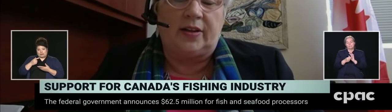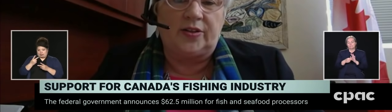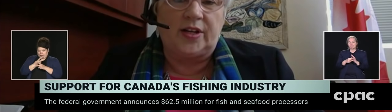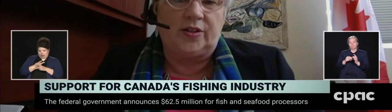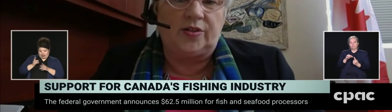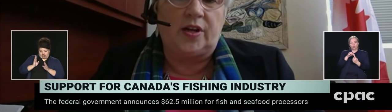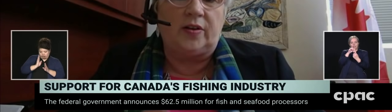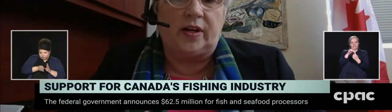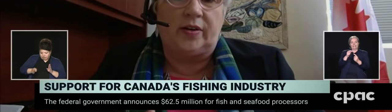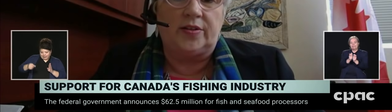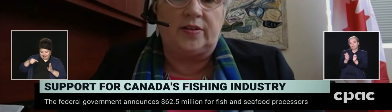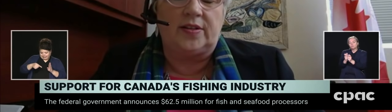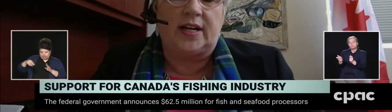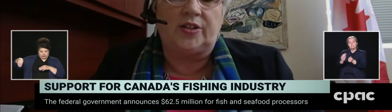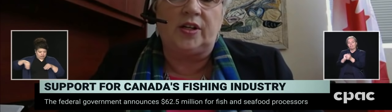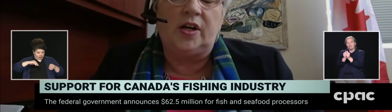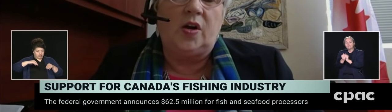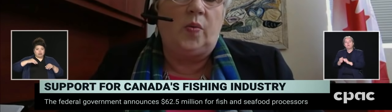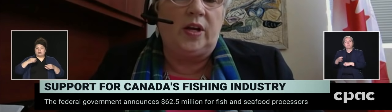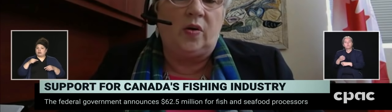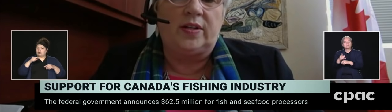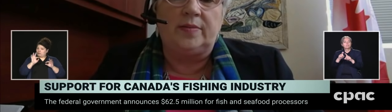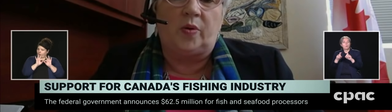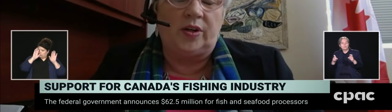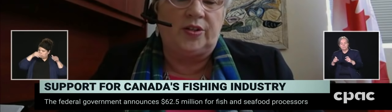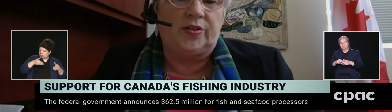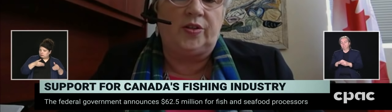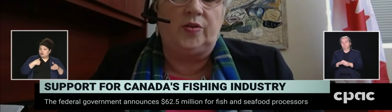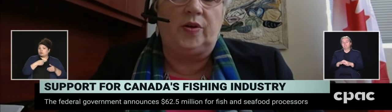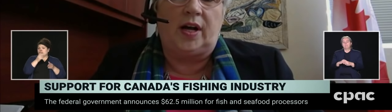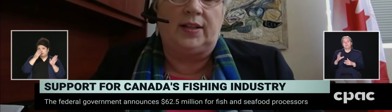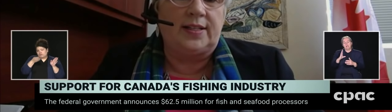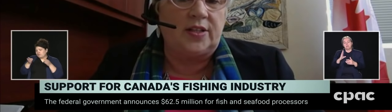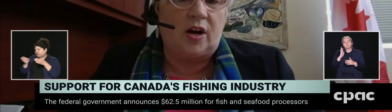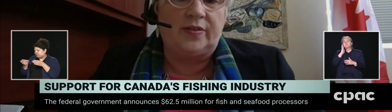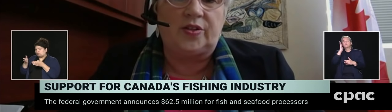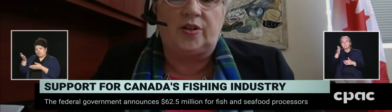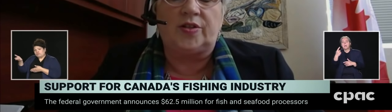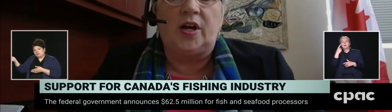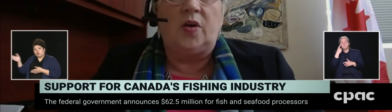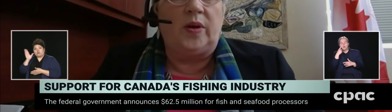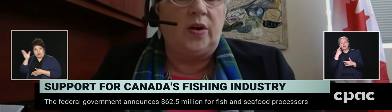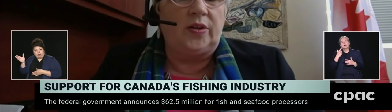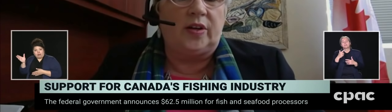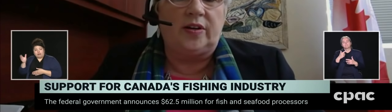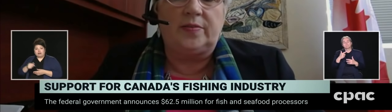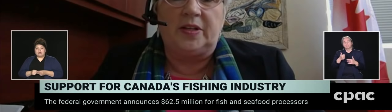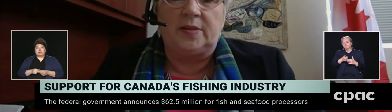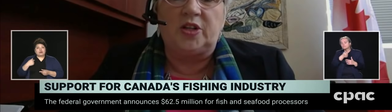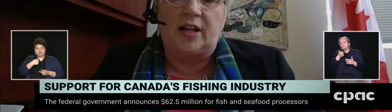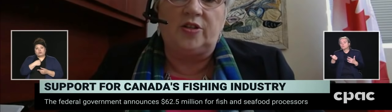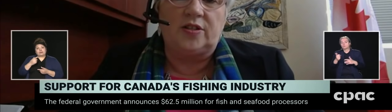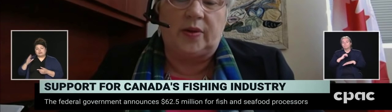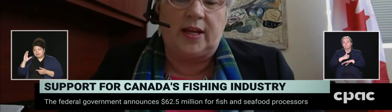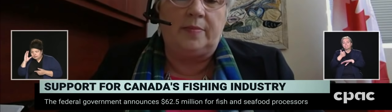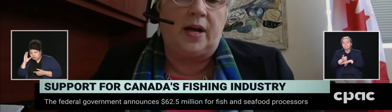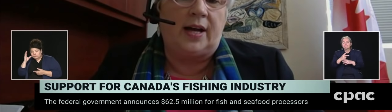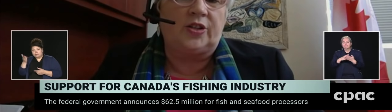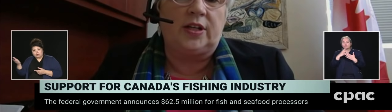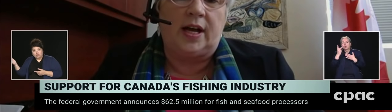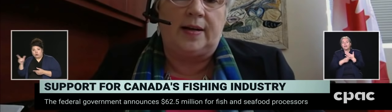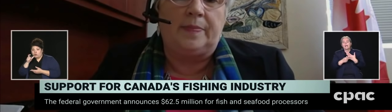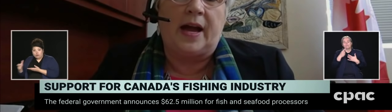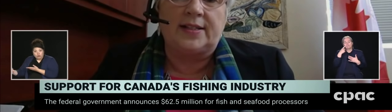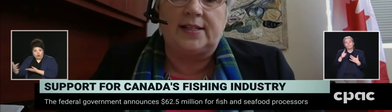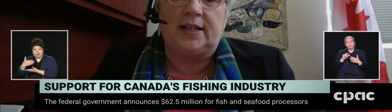impact other sectors, other areas in the sector. We know it's important to listen to harvesters. We know that there has been some challenges with them